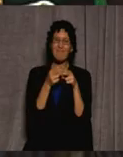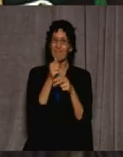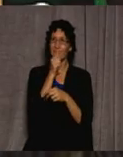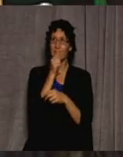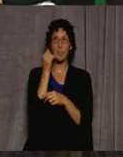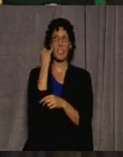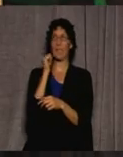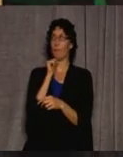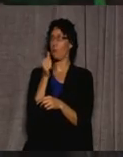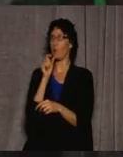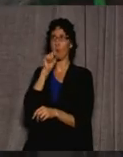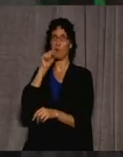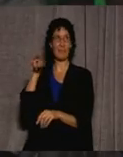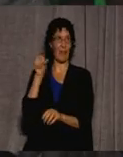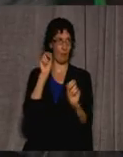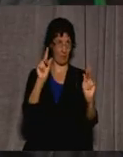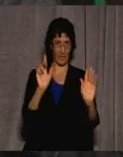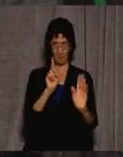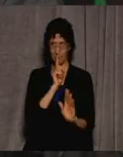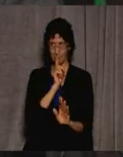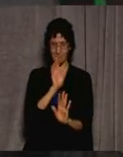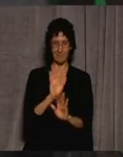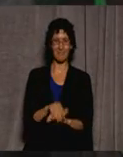anybody here. Anybody else?